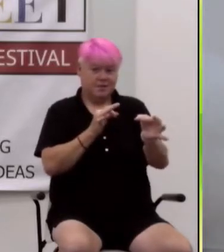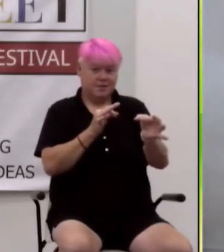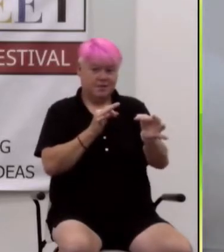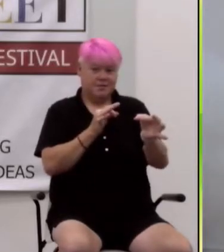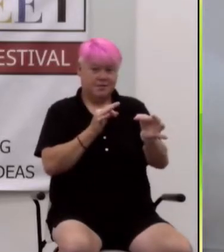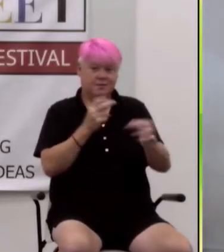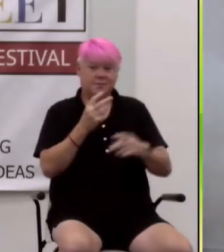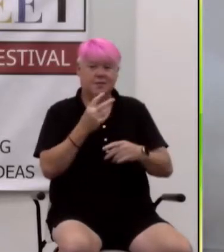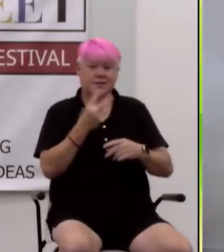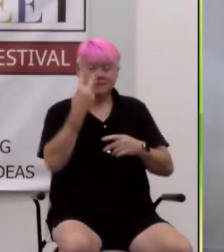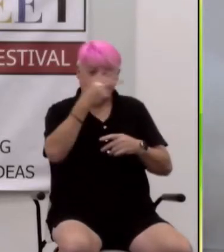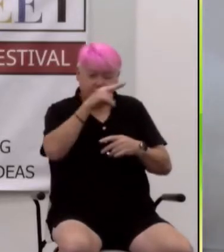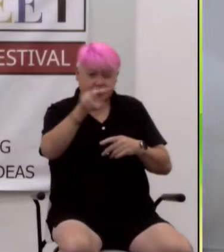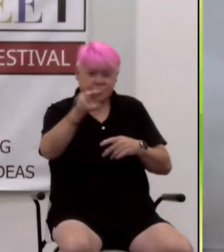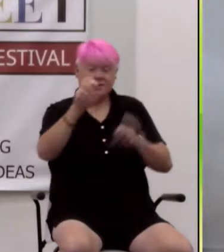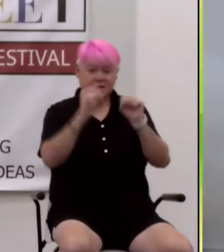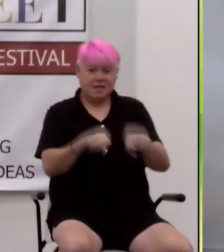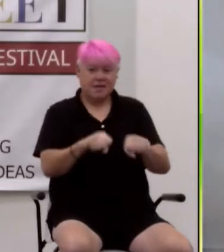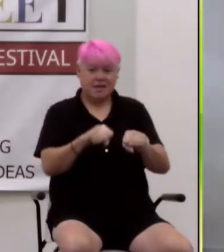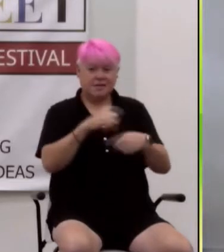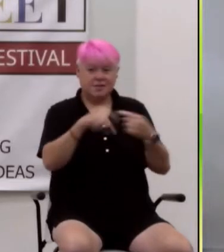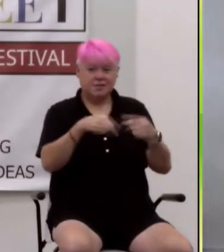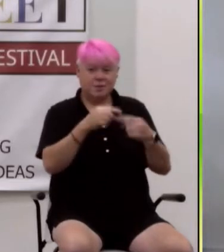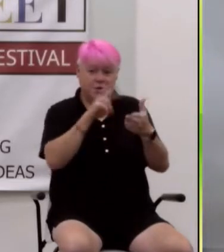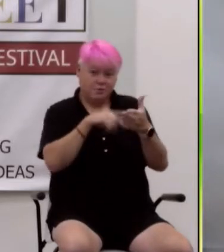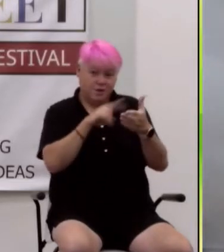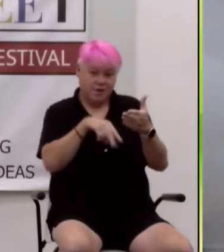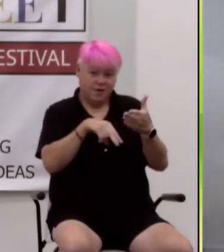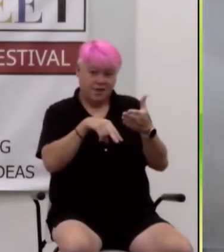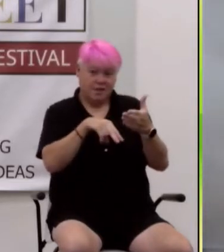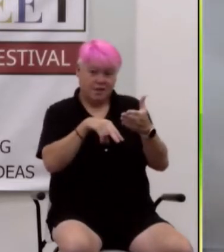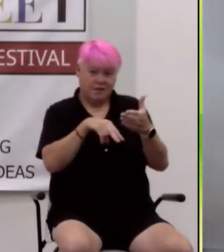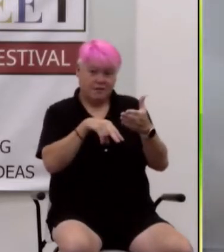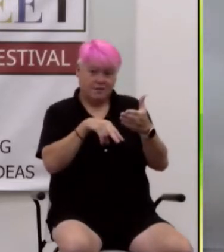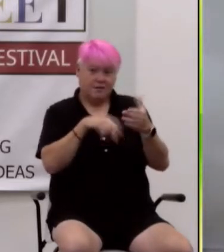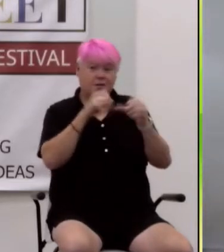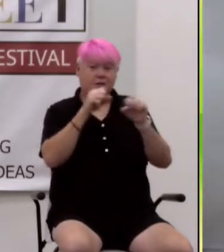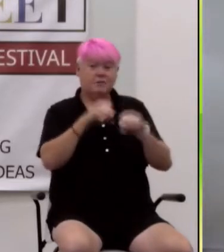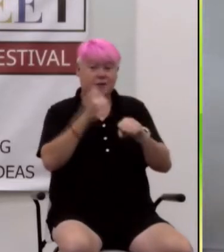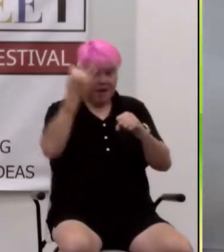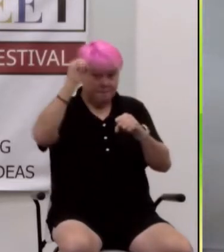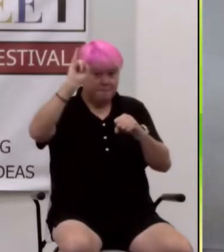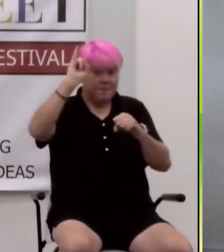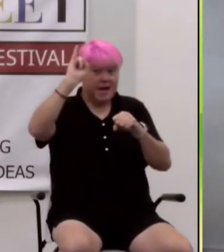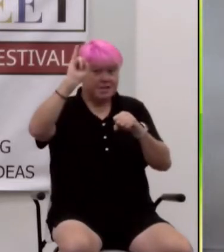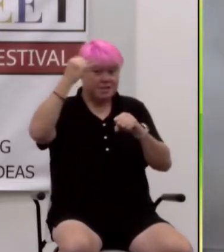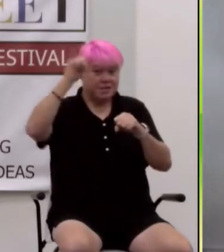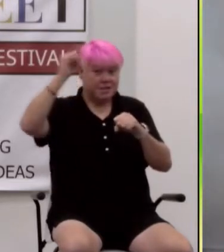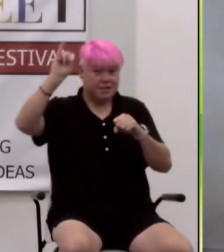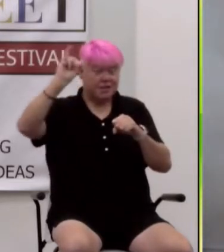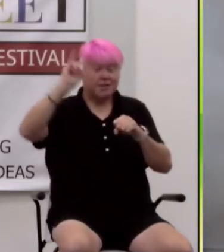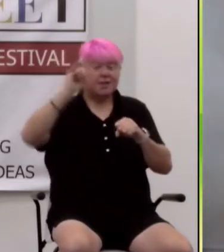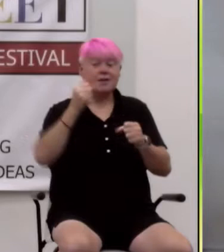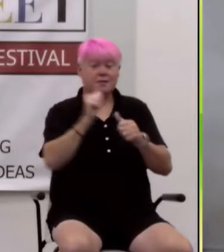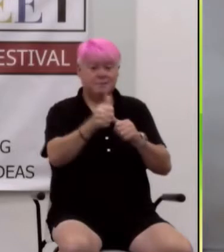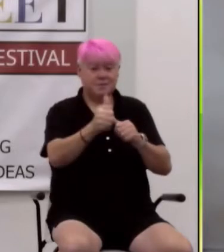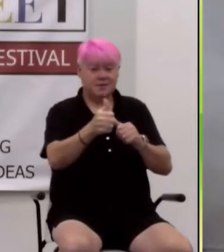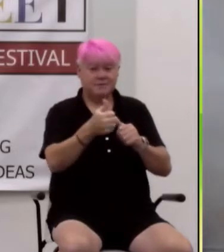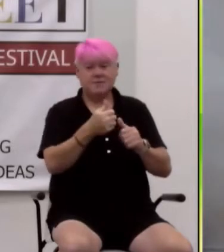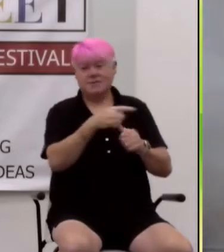visual as I can, so that while readers are reading it, they can imagine themselves there. They can almost see themselves there,